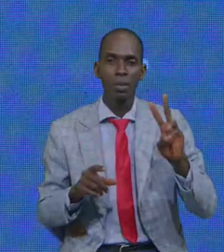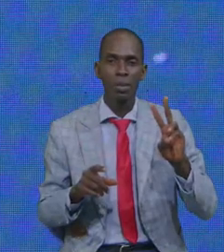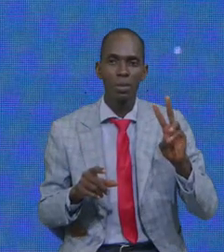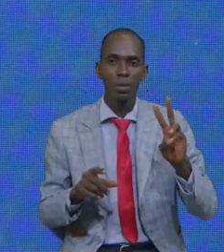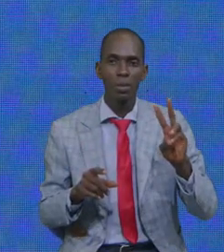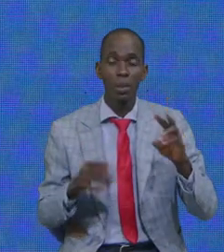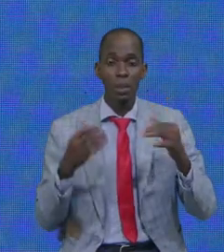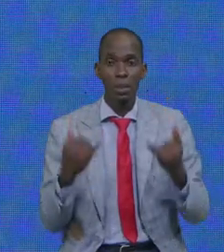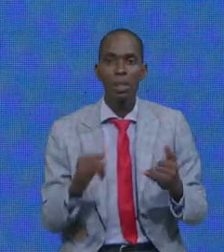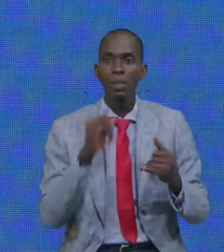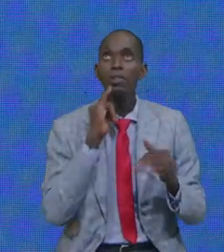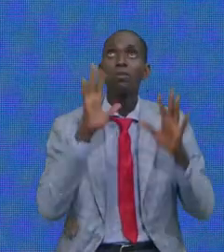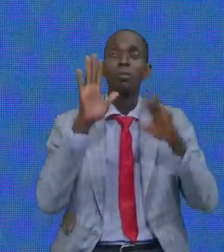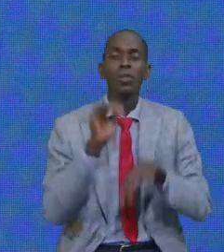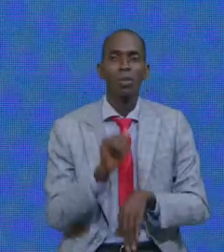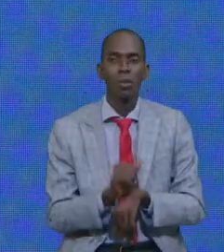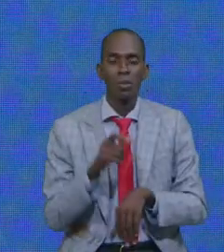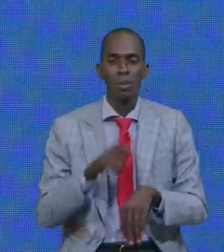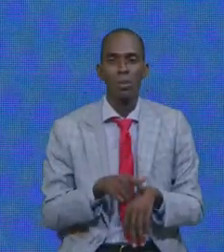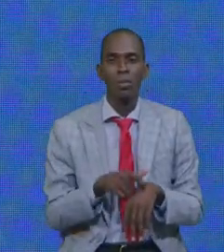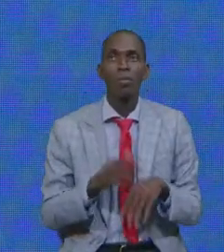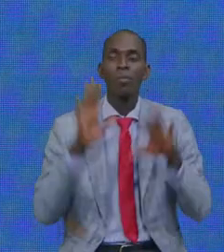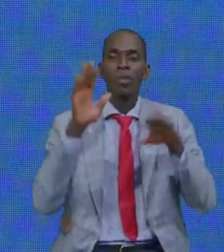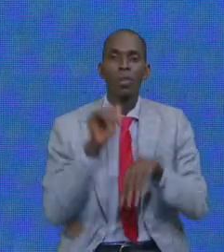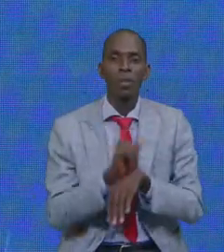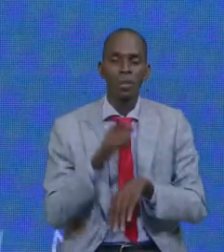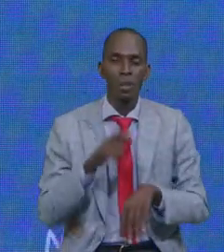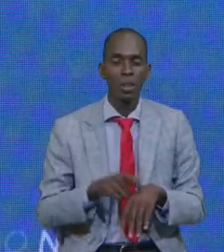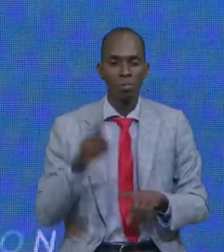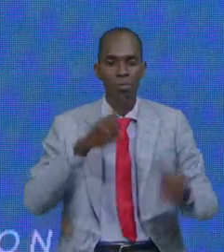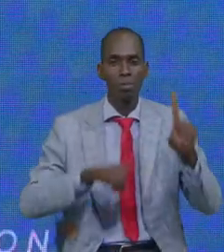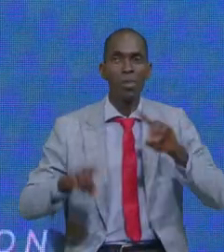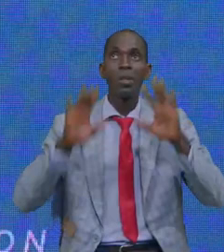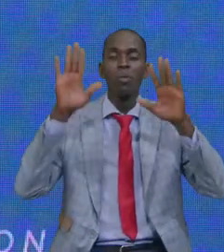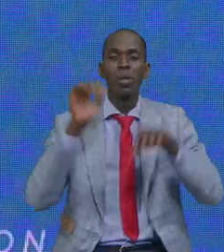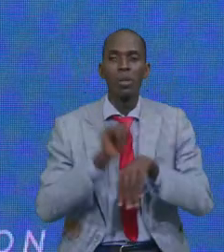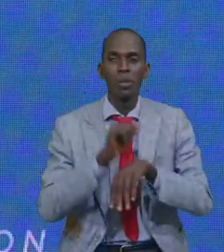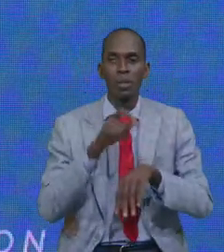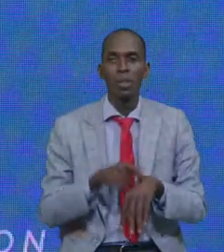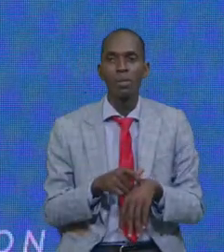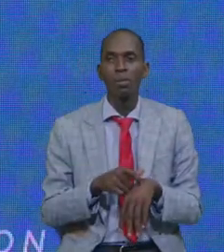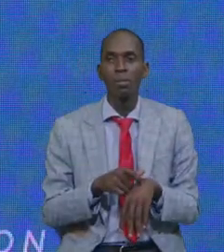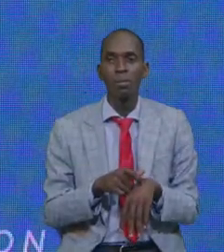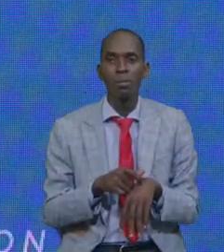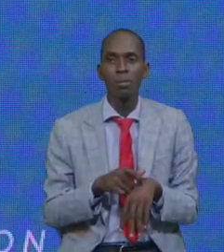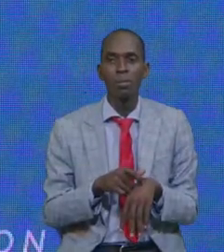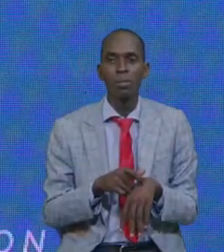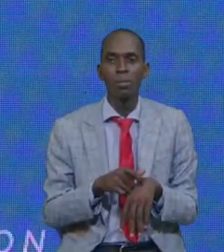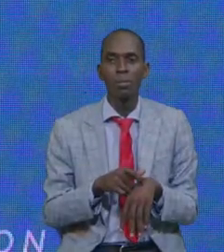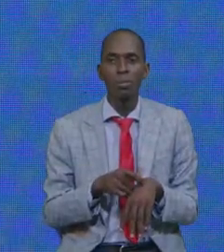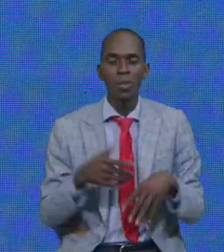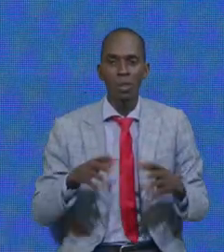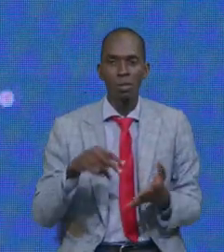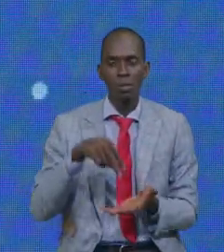is miracle time. Miracle time, miracle time. Everybody say miracle time. Yes. Let's rise